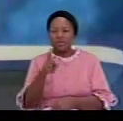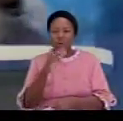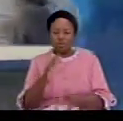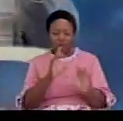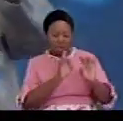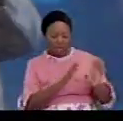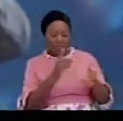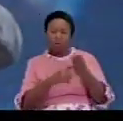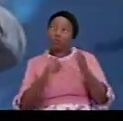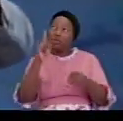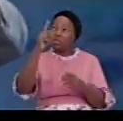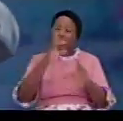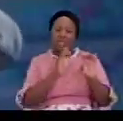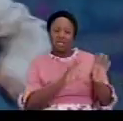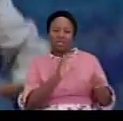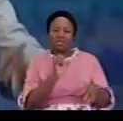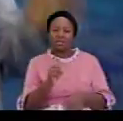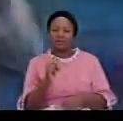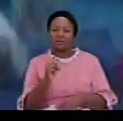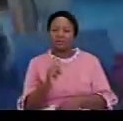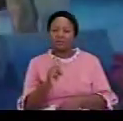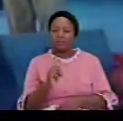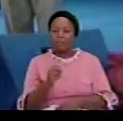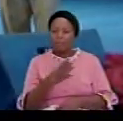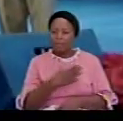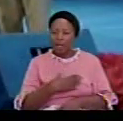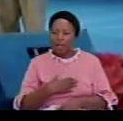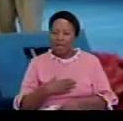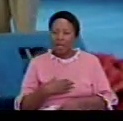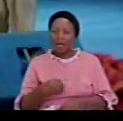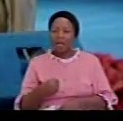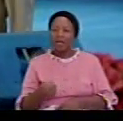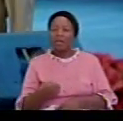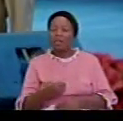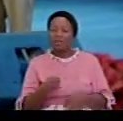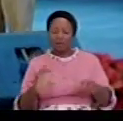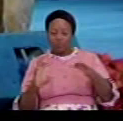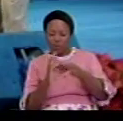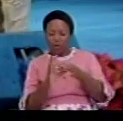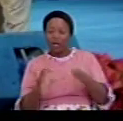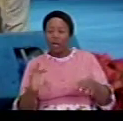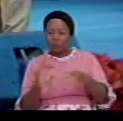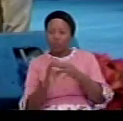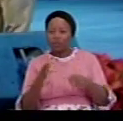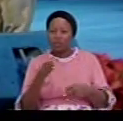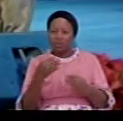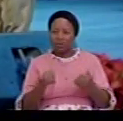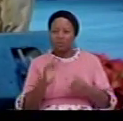hate what he hates. Acquaint now thyself with him